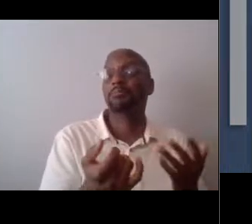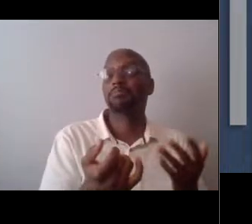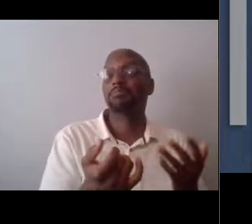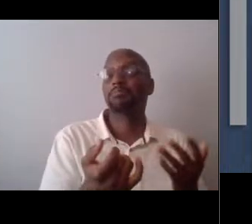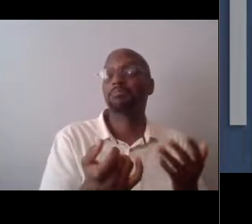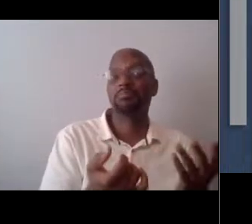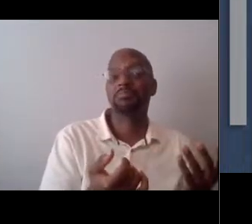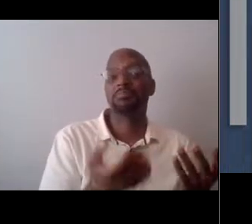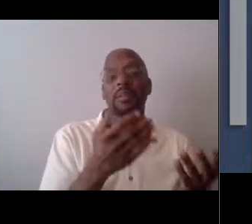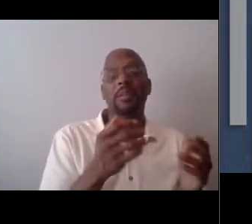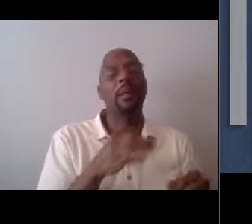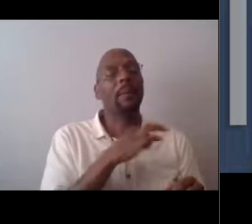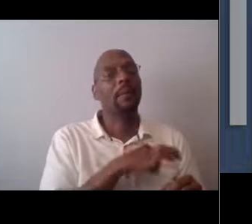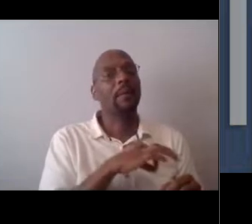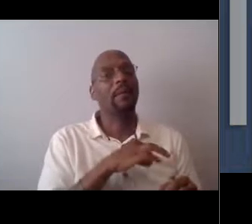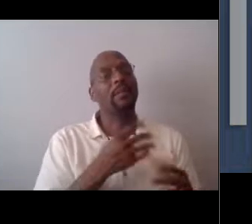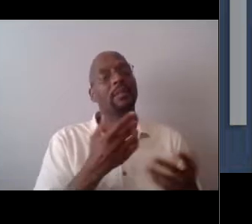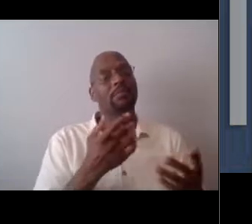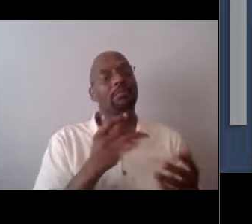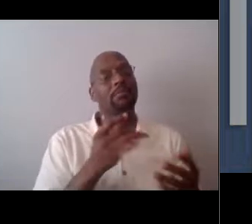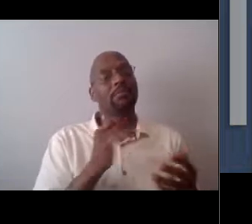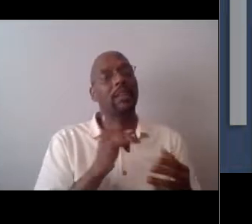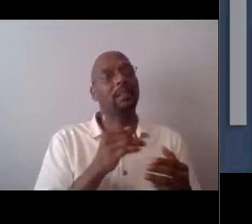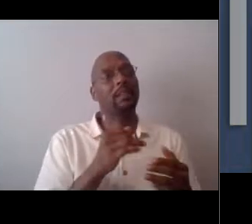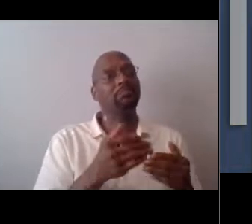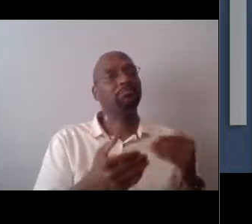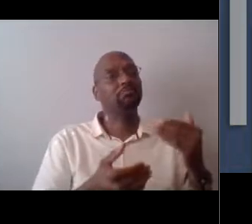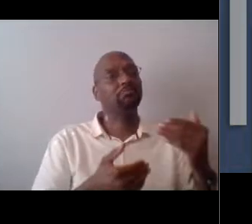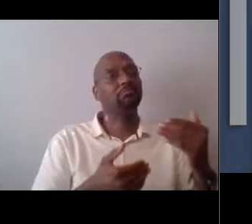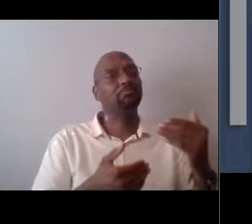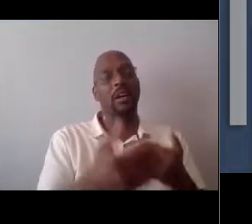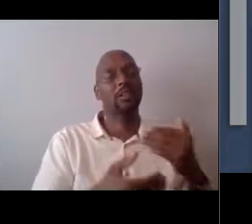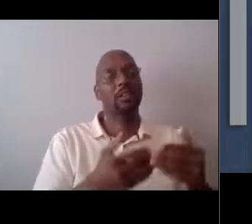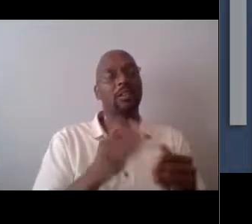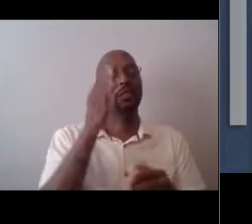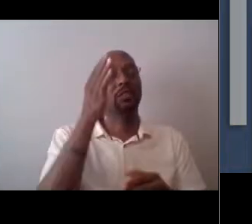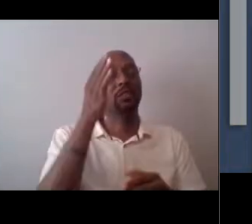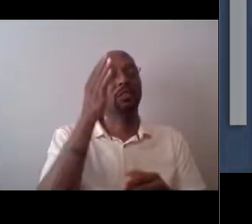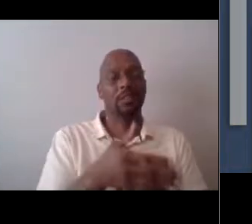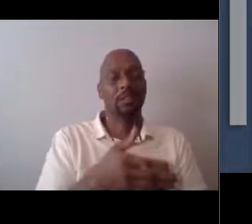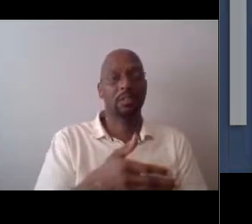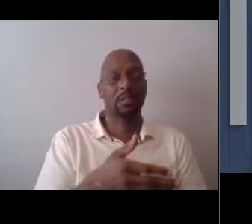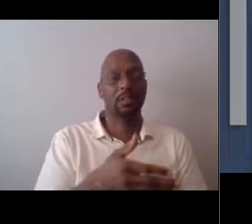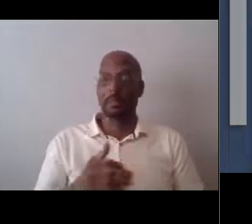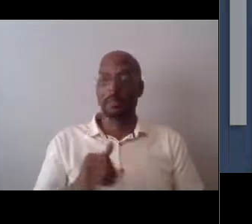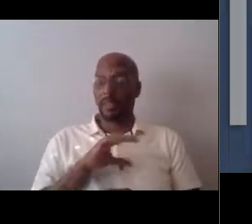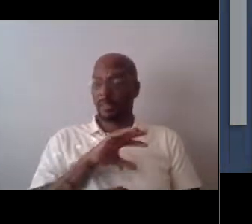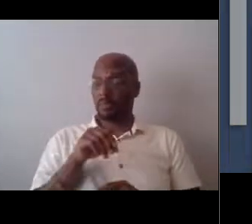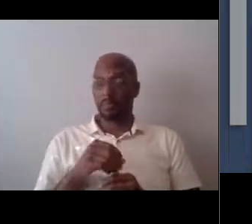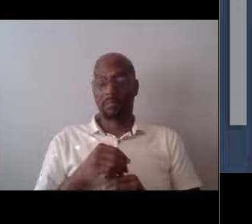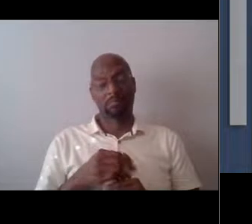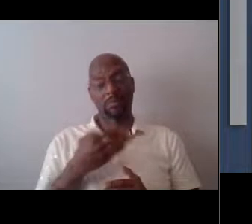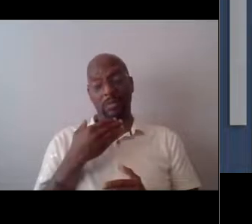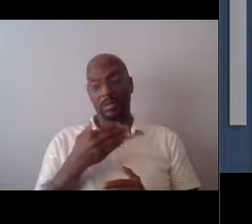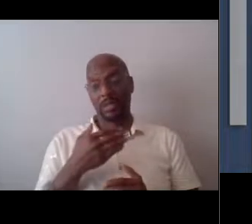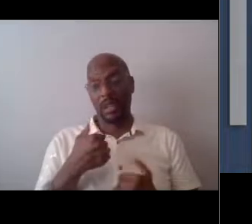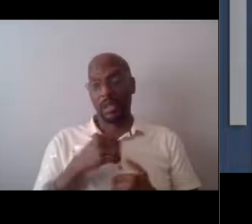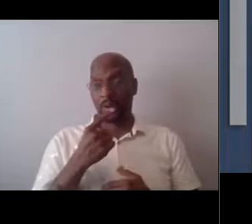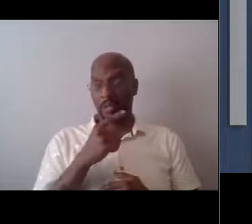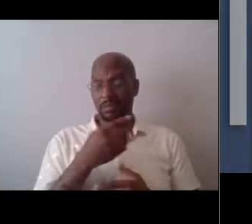the benefits and the adverse impacts. Yeah, I think, everybody, myself included, would love to have one tool to rule them all, but I don't think that's going